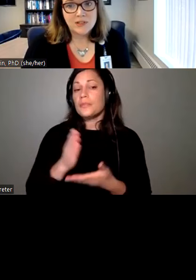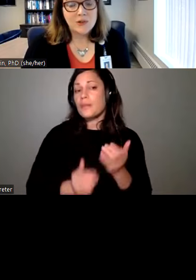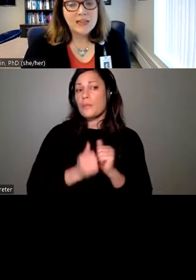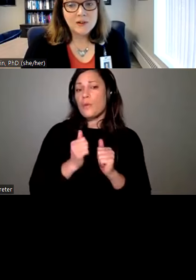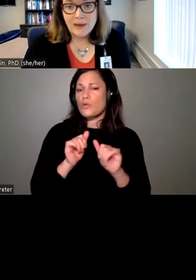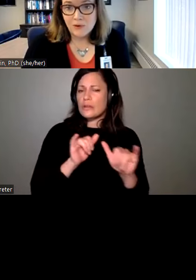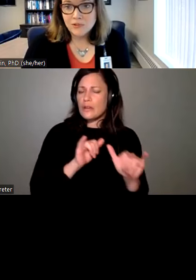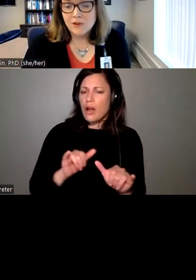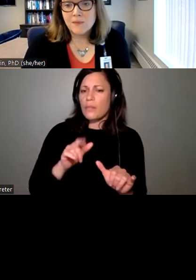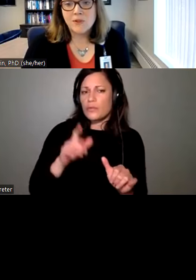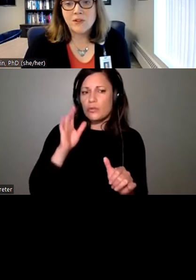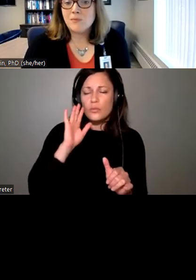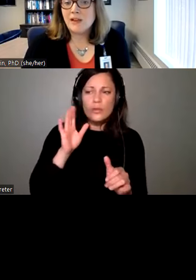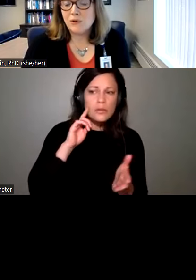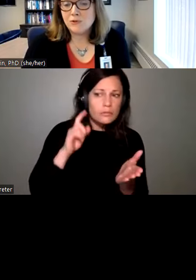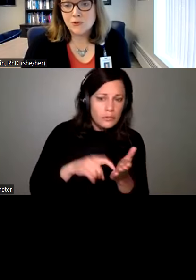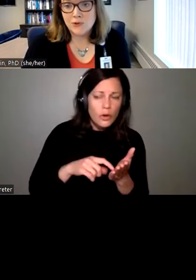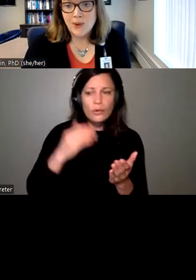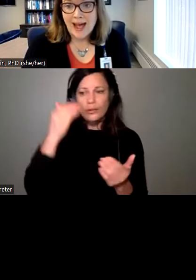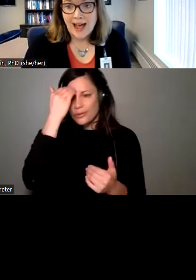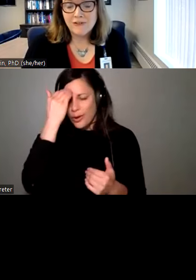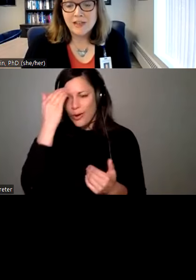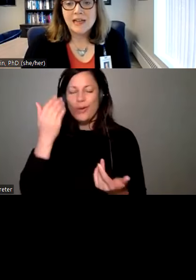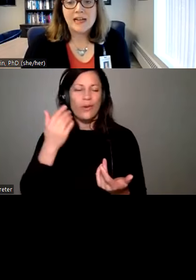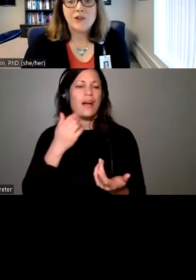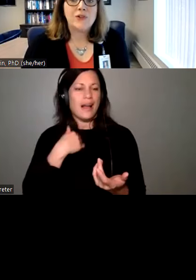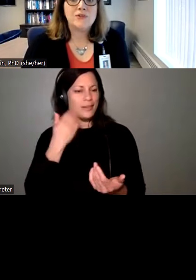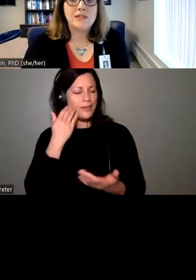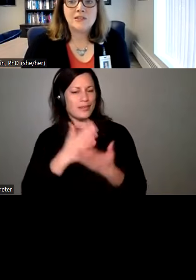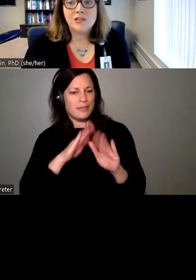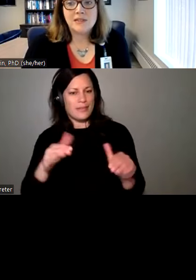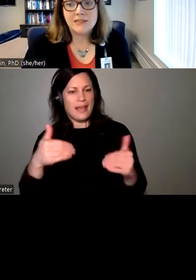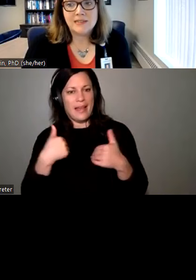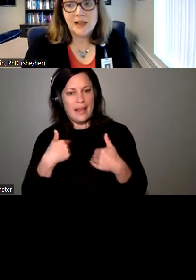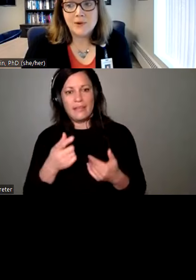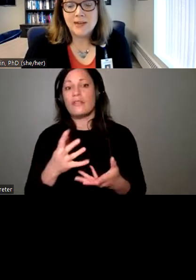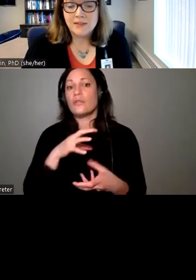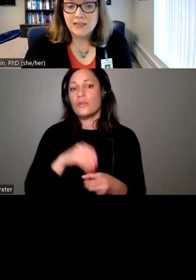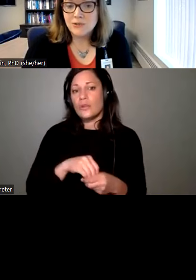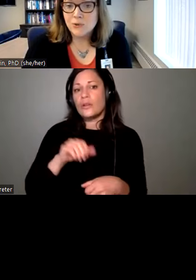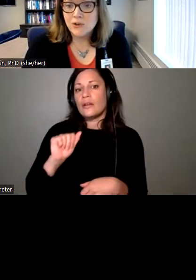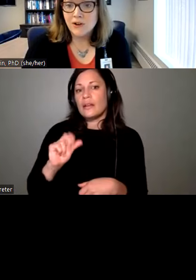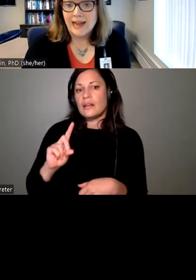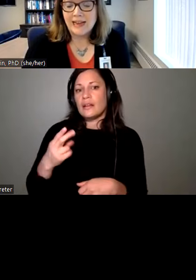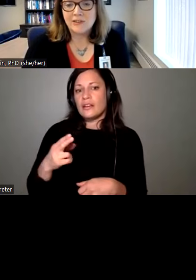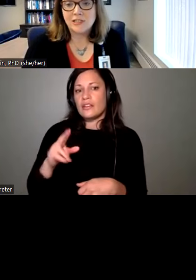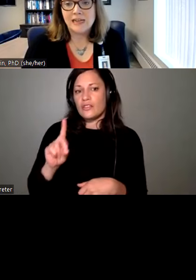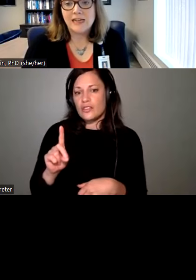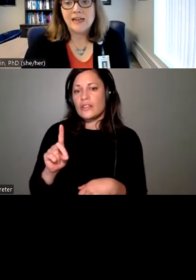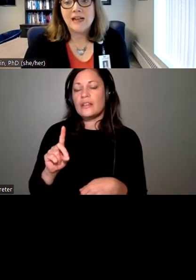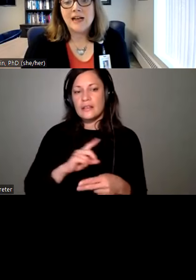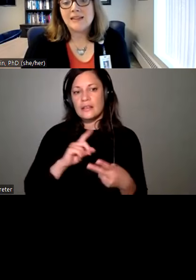disorders that you'll hear about or that you may know children who have include attention deficit hyperactivity disorder or